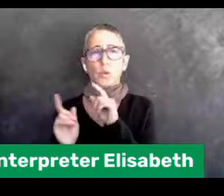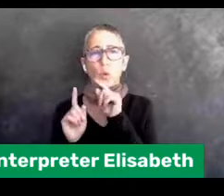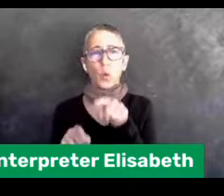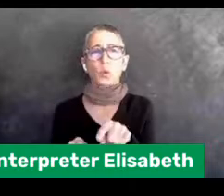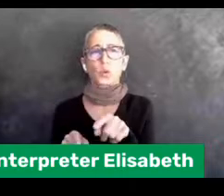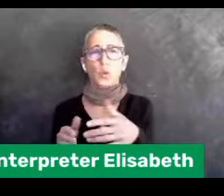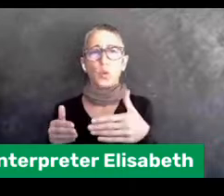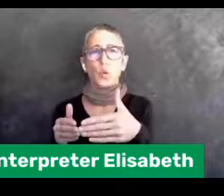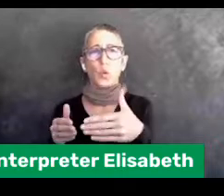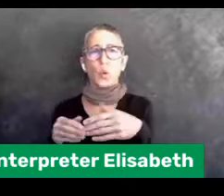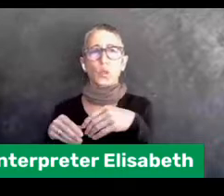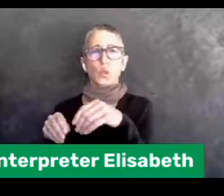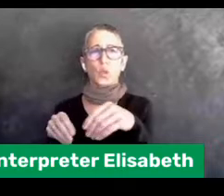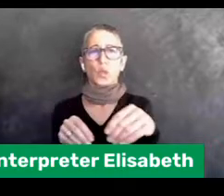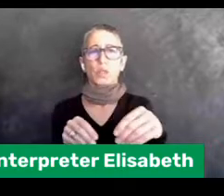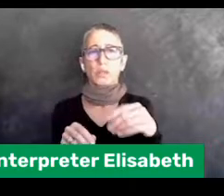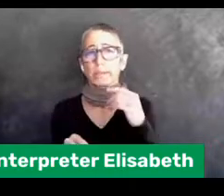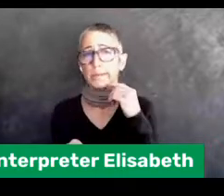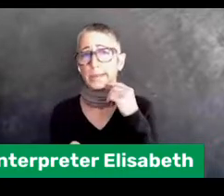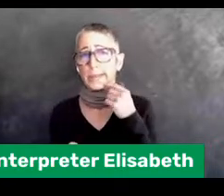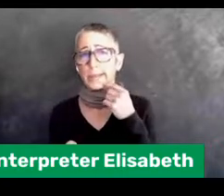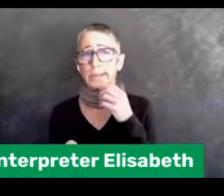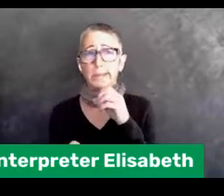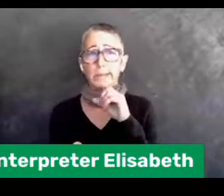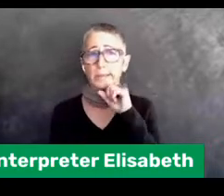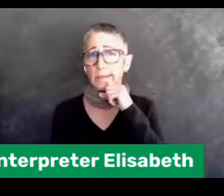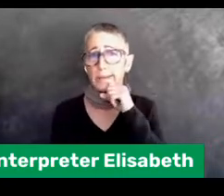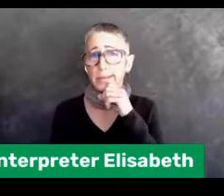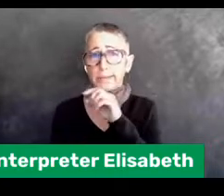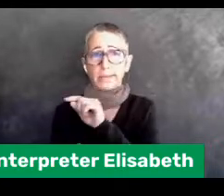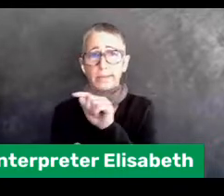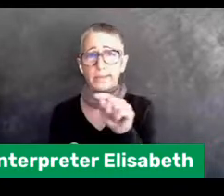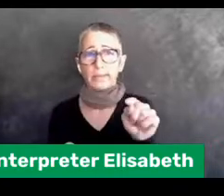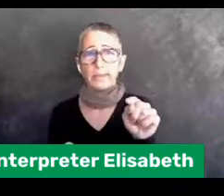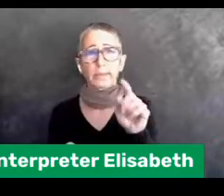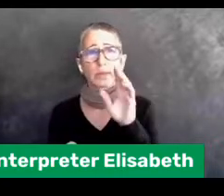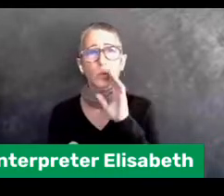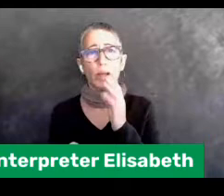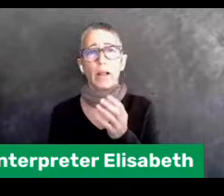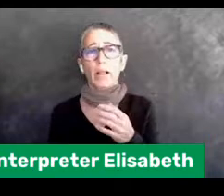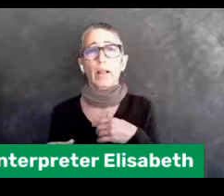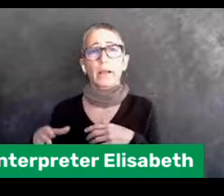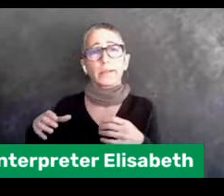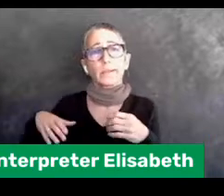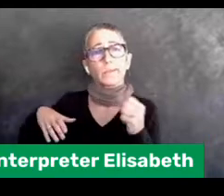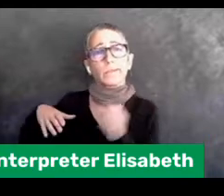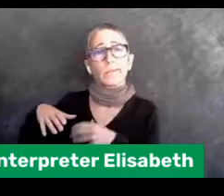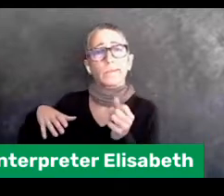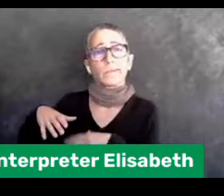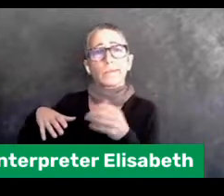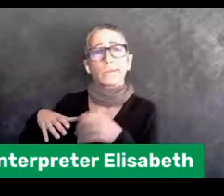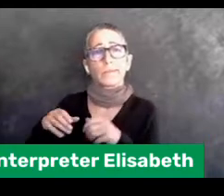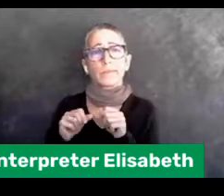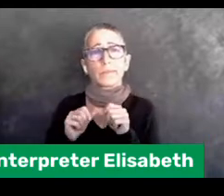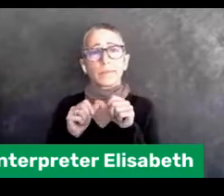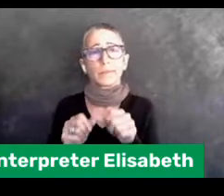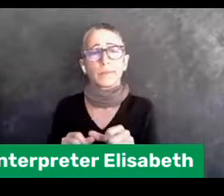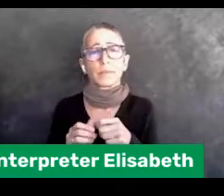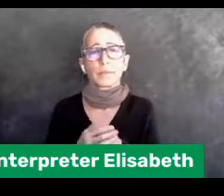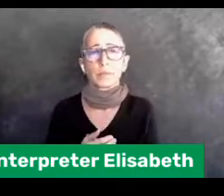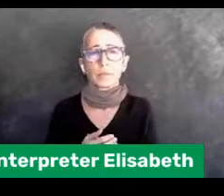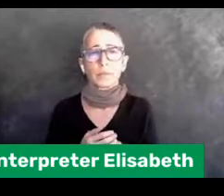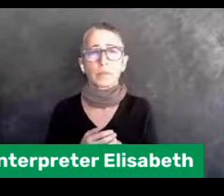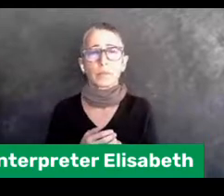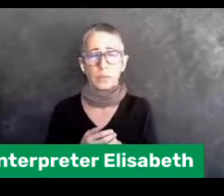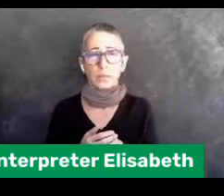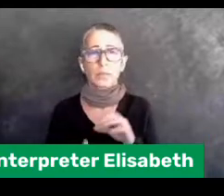corner stores before school to grab snacks to last them until the end of their school days. Obesity plays a